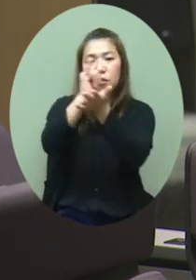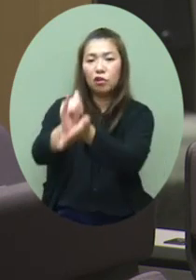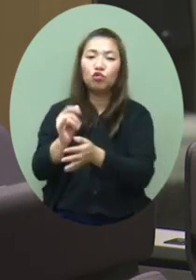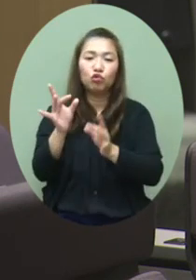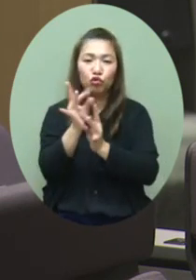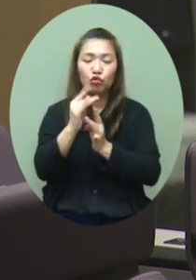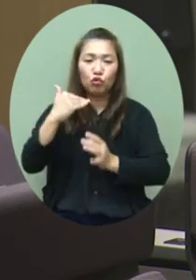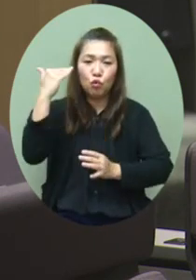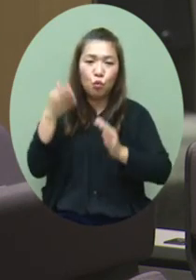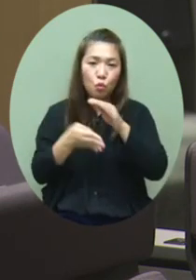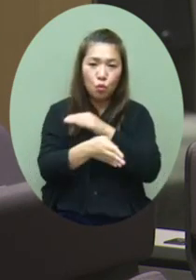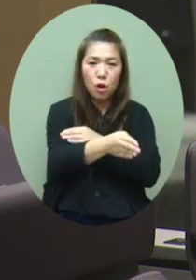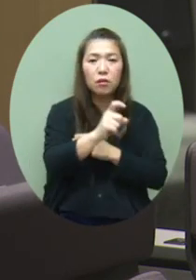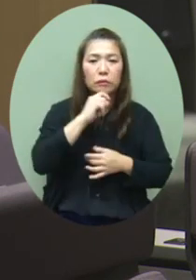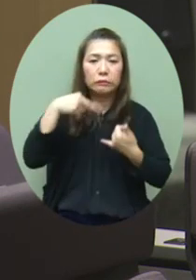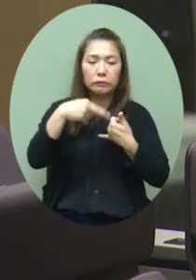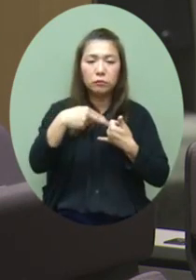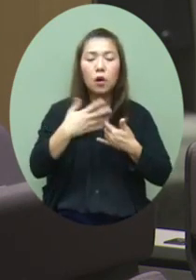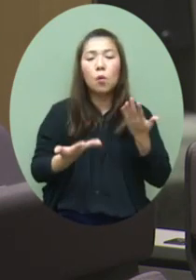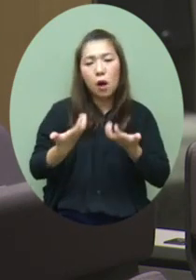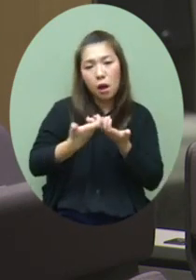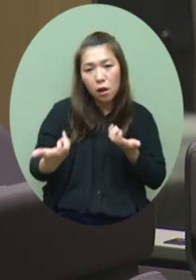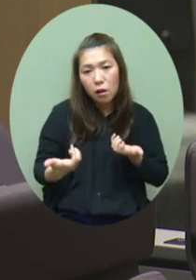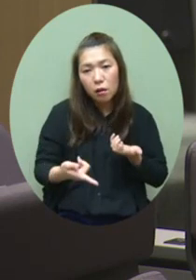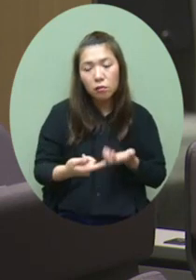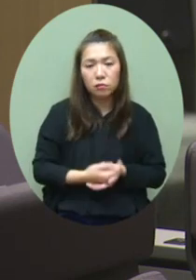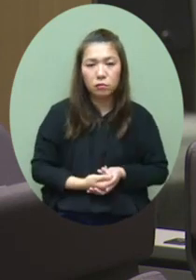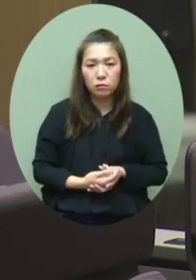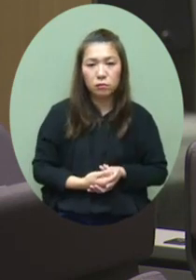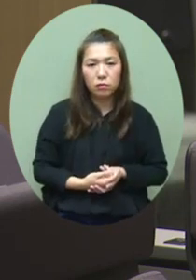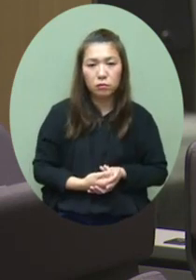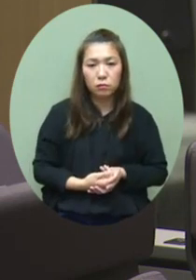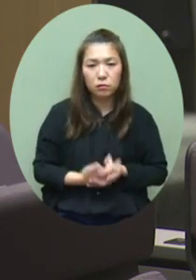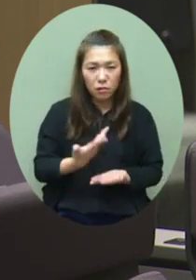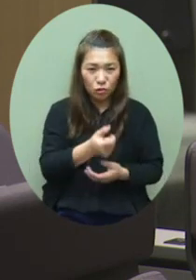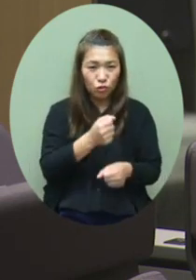in the case of free positives is there any kind of